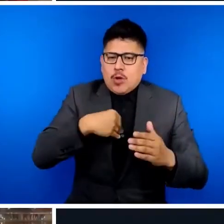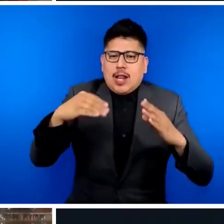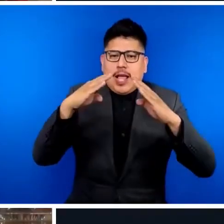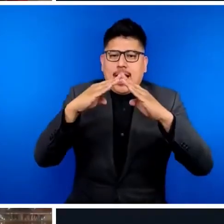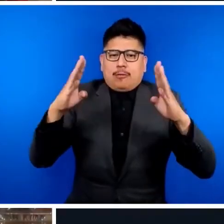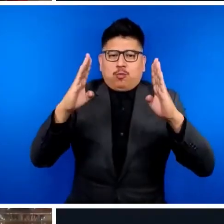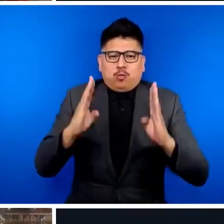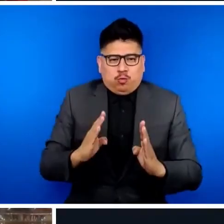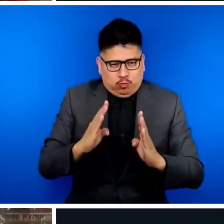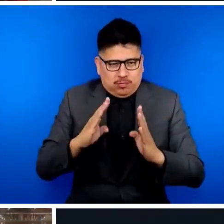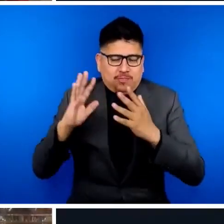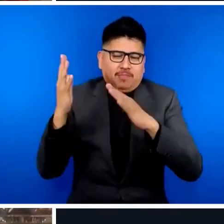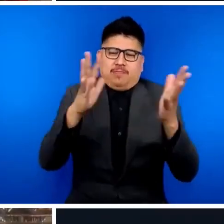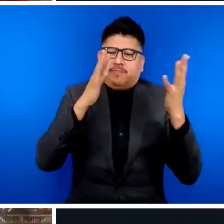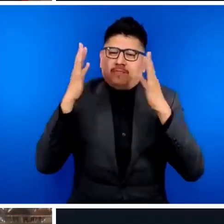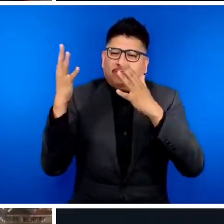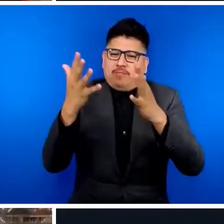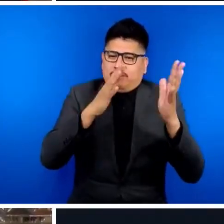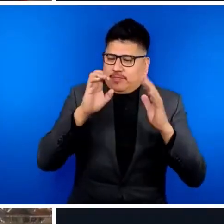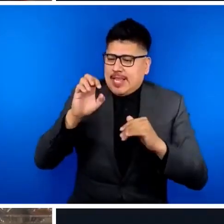there.